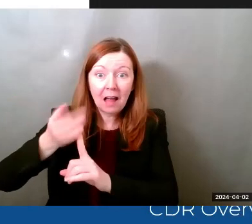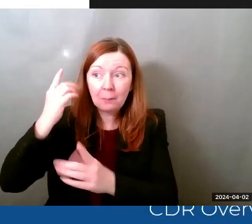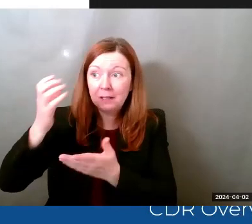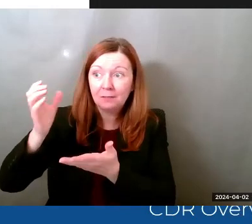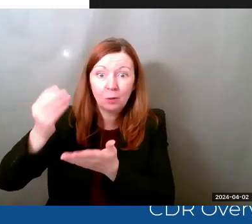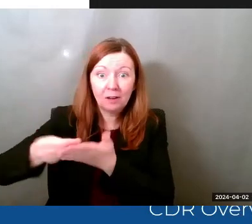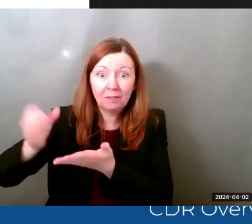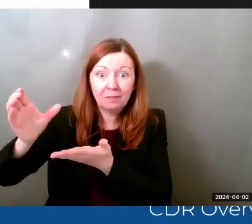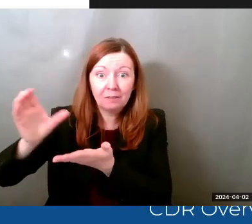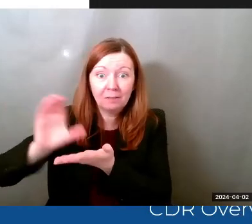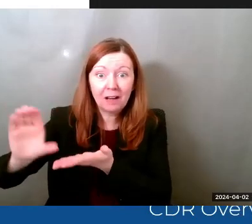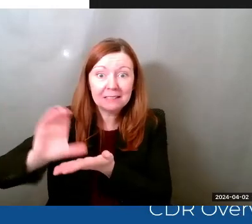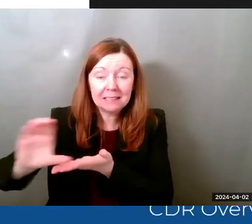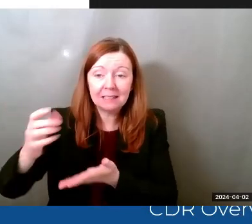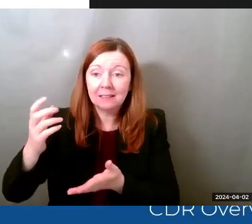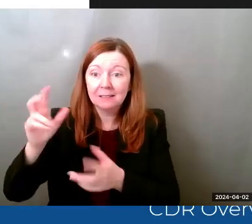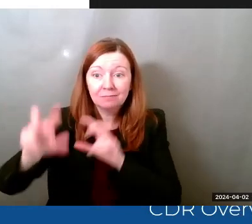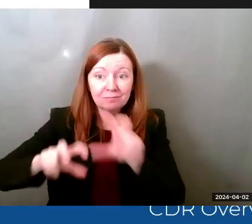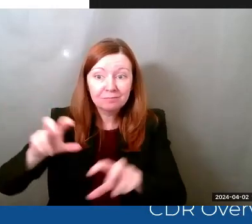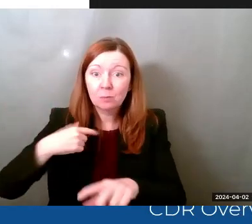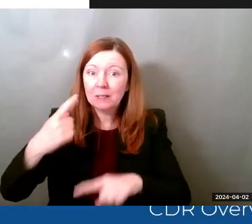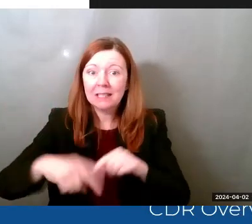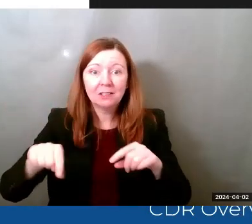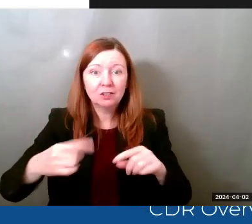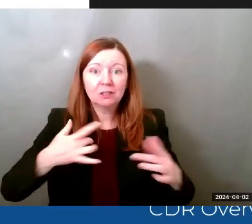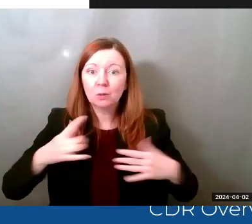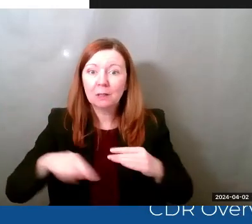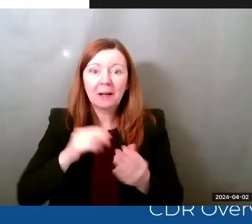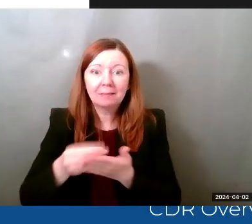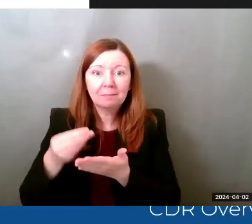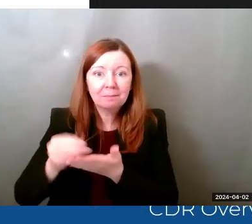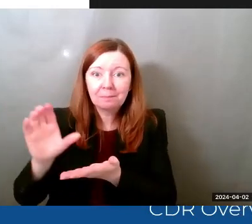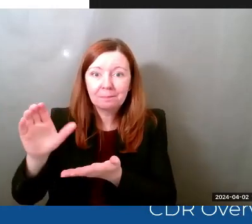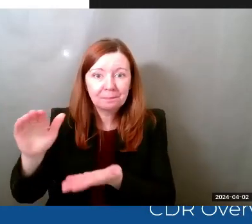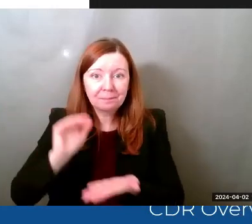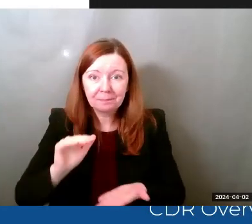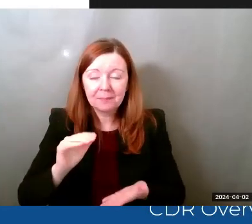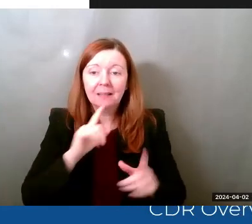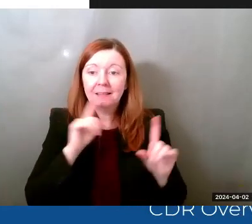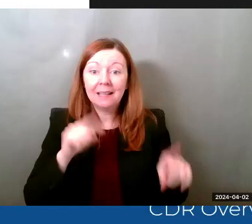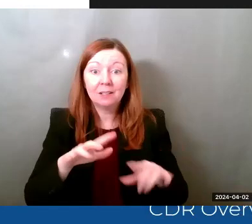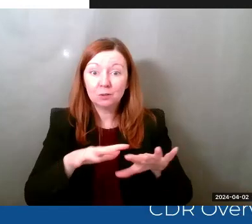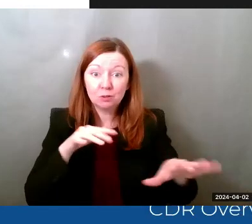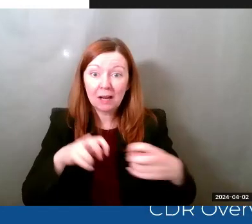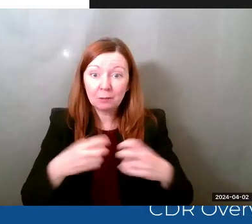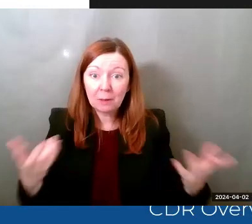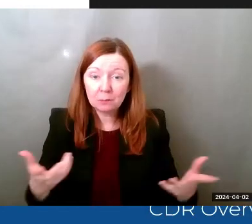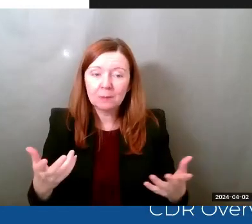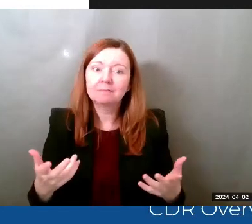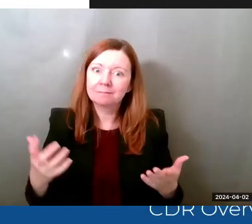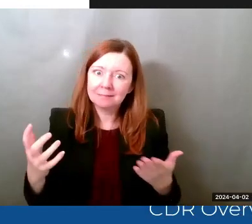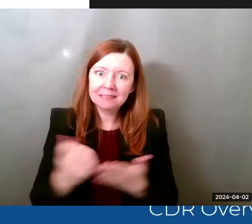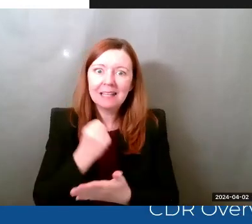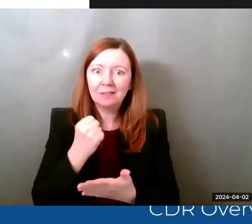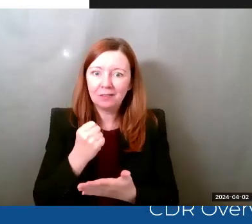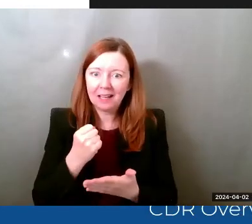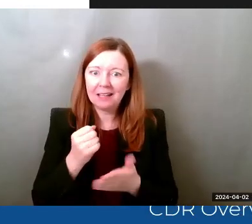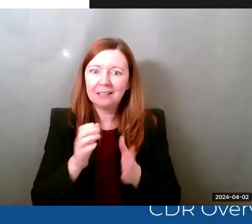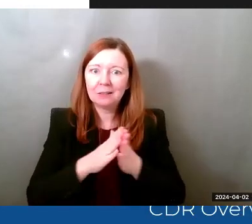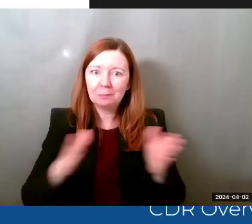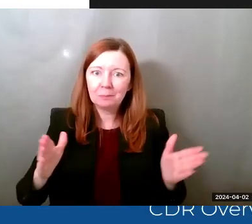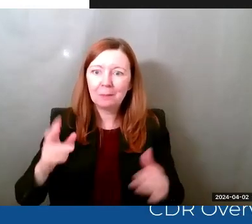funding. But we can't just worry about funding. The answer to our traffic problems is to take advantage of the